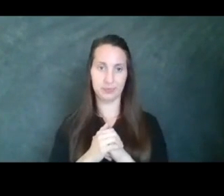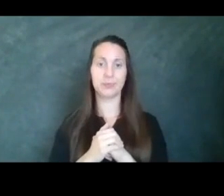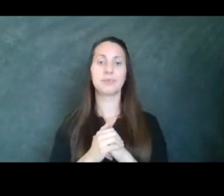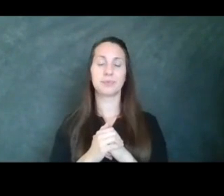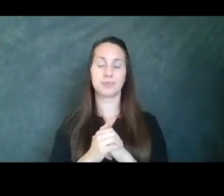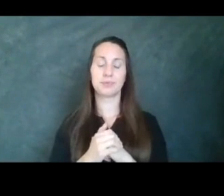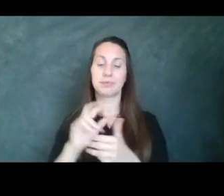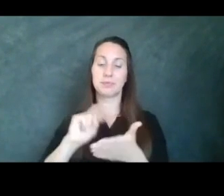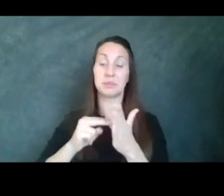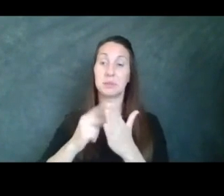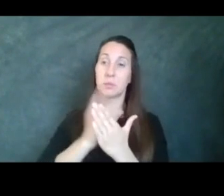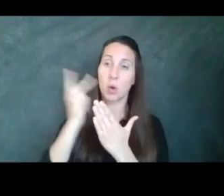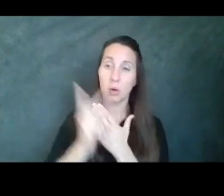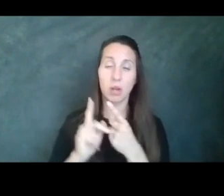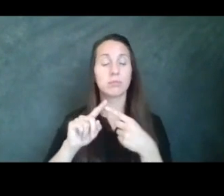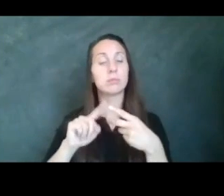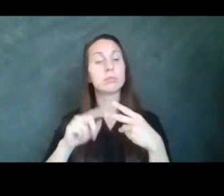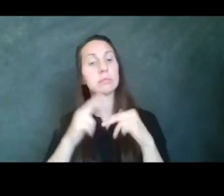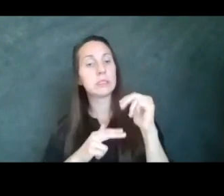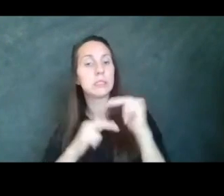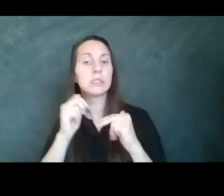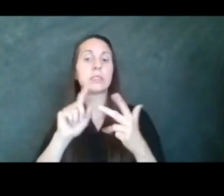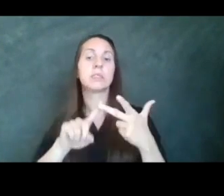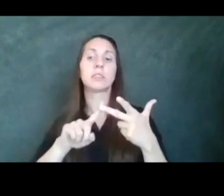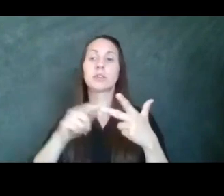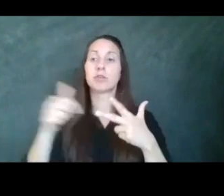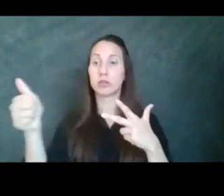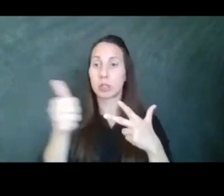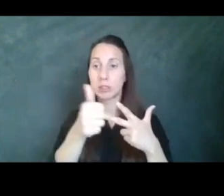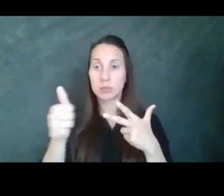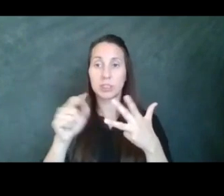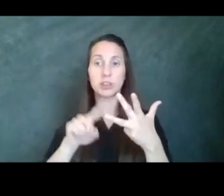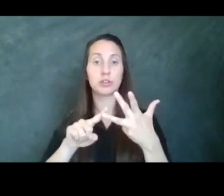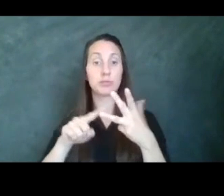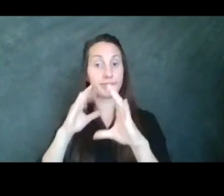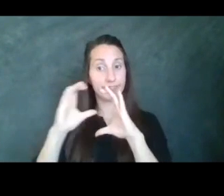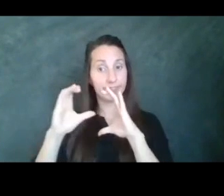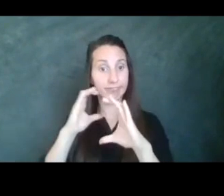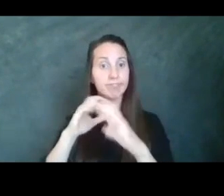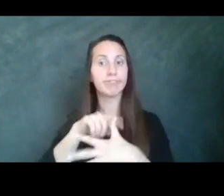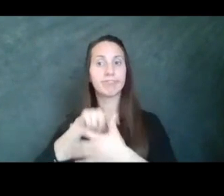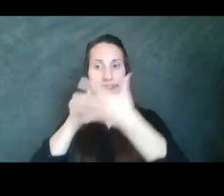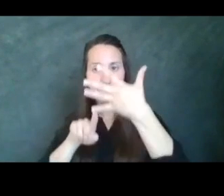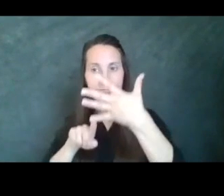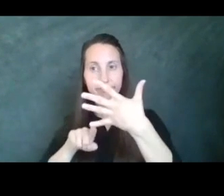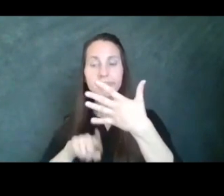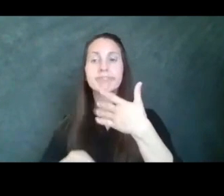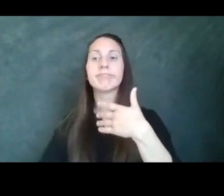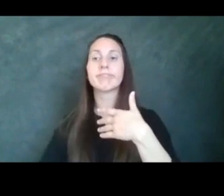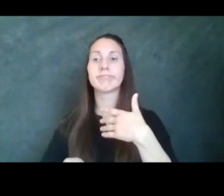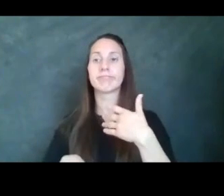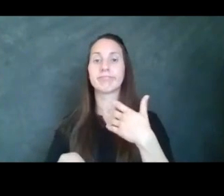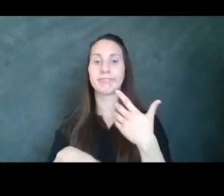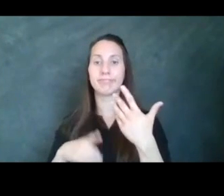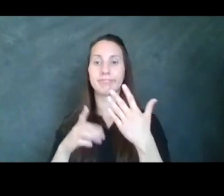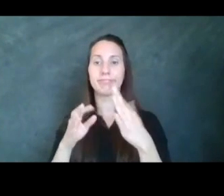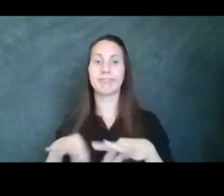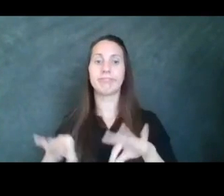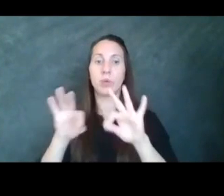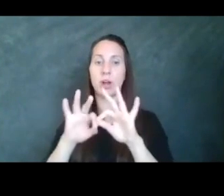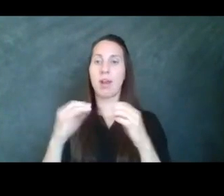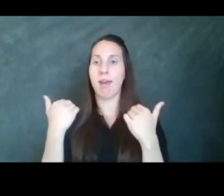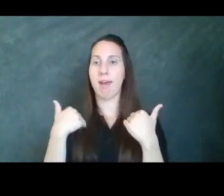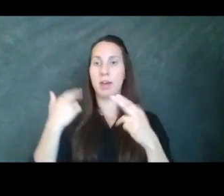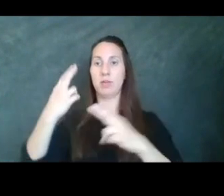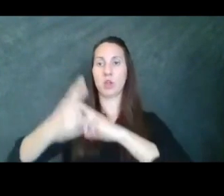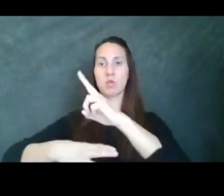programs, buildings, transportation, communication, by recognizing the principle of universal design. That